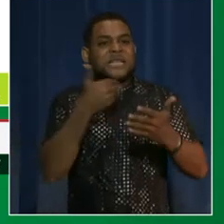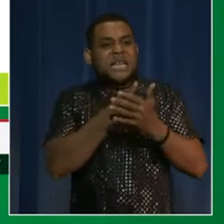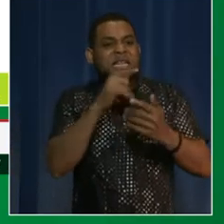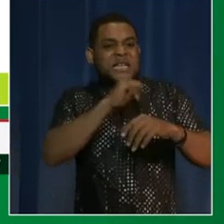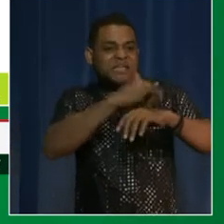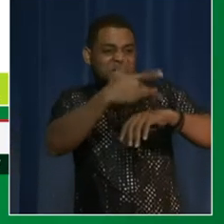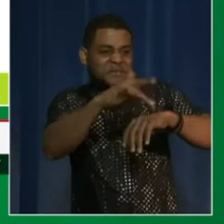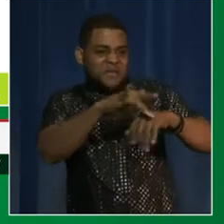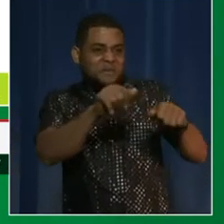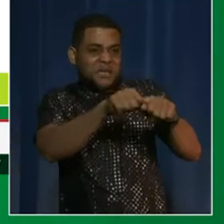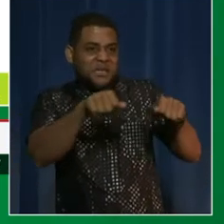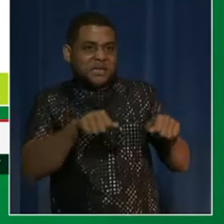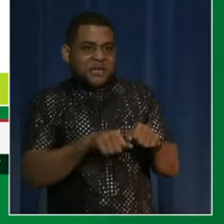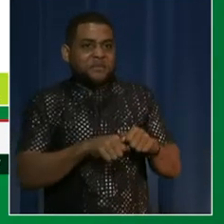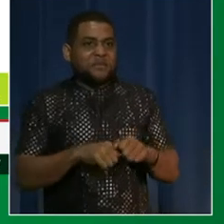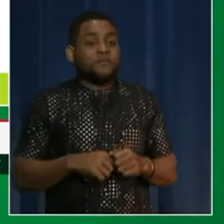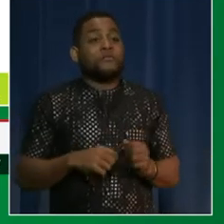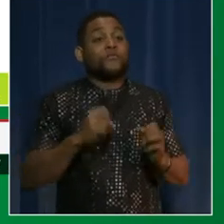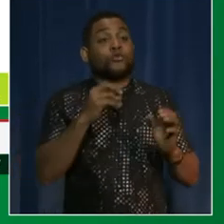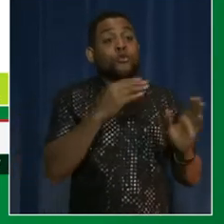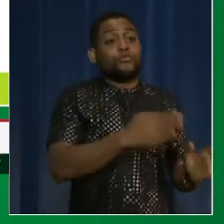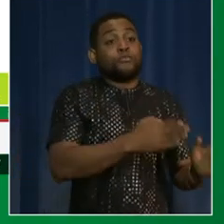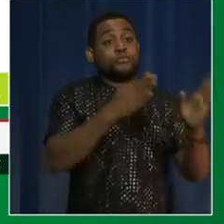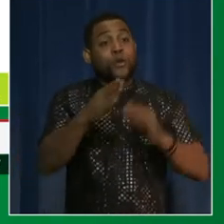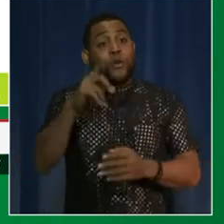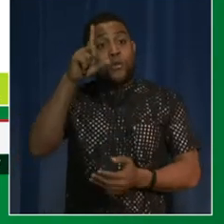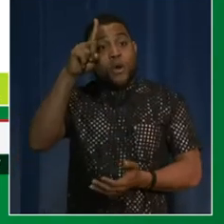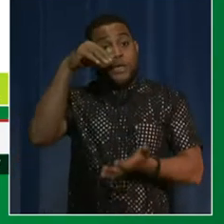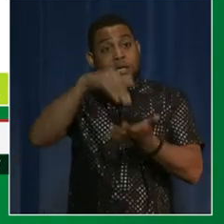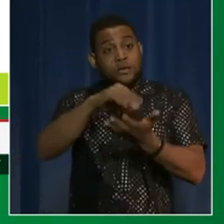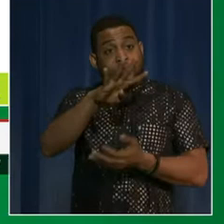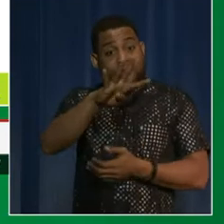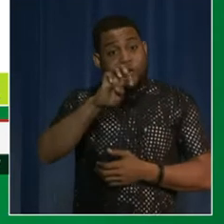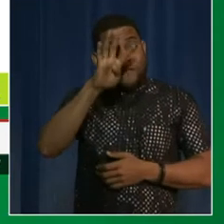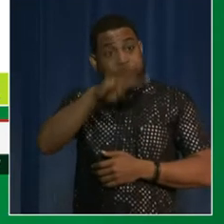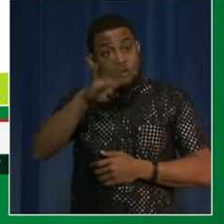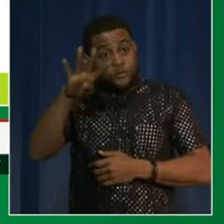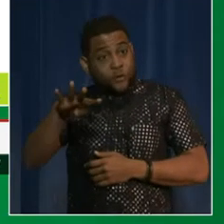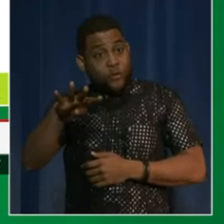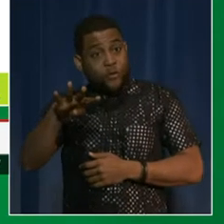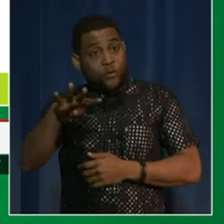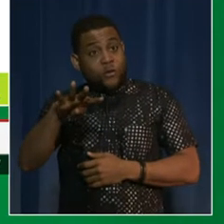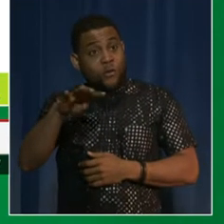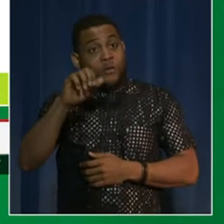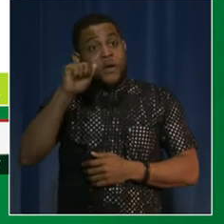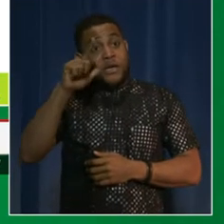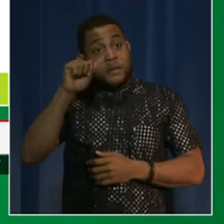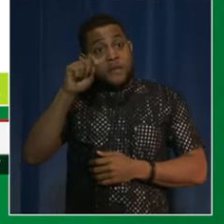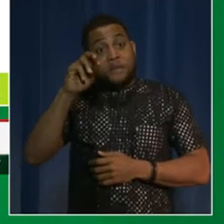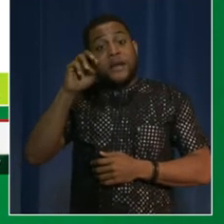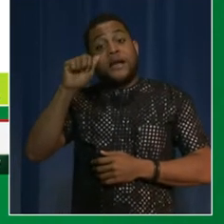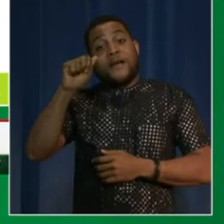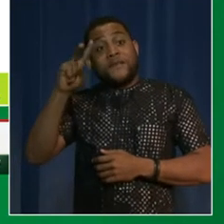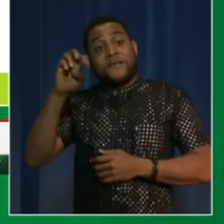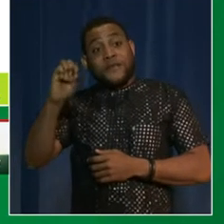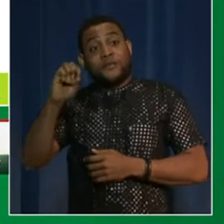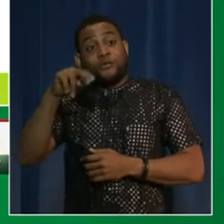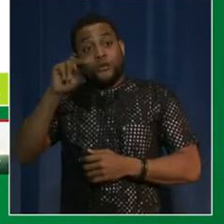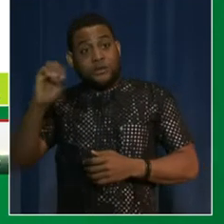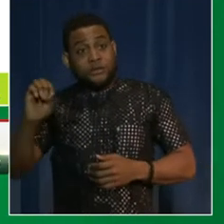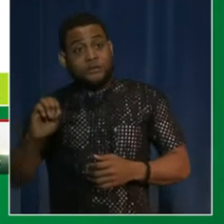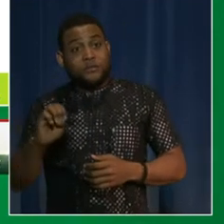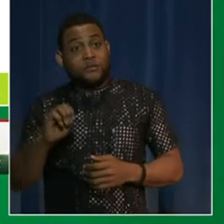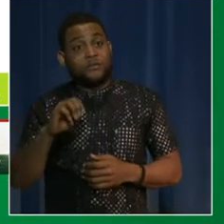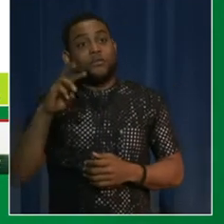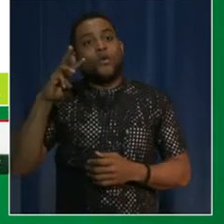foot lot in Ward 8's Congress Heights neighborhood. This site is also currently zoned MU4, which permits, again, moderate